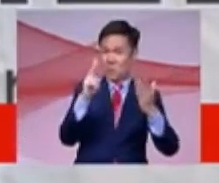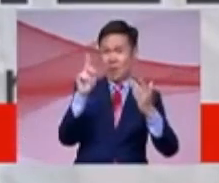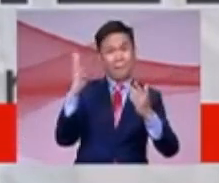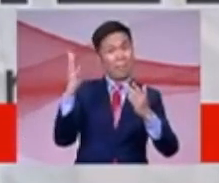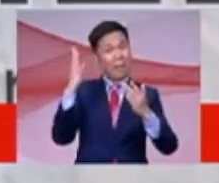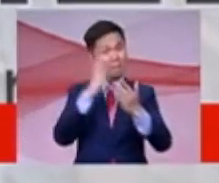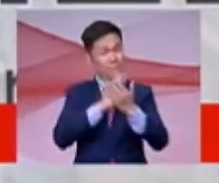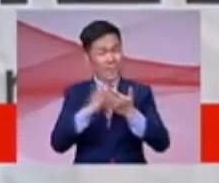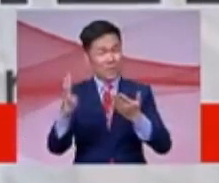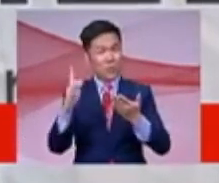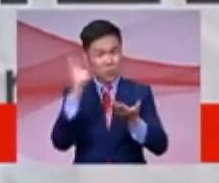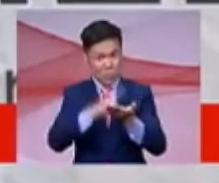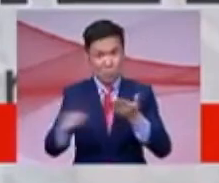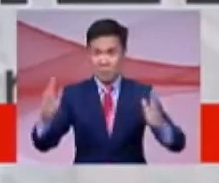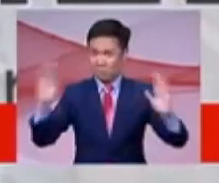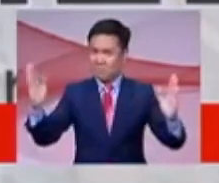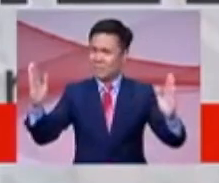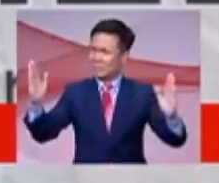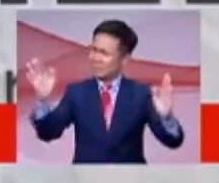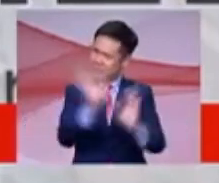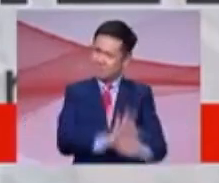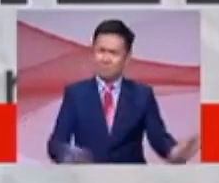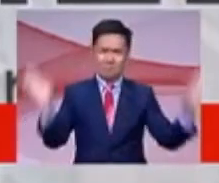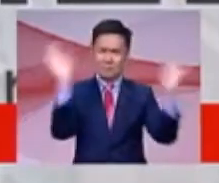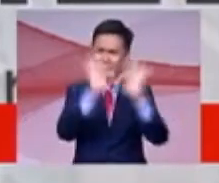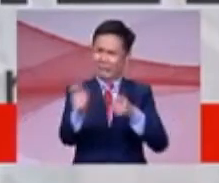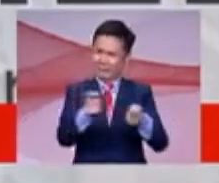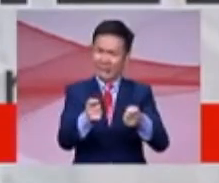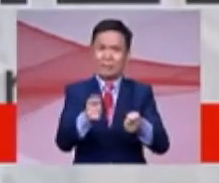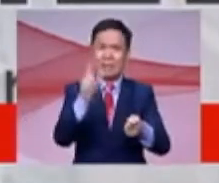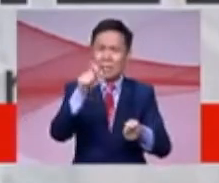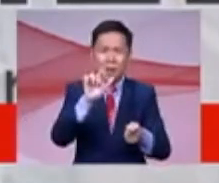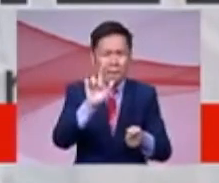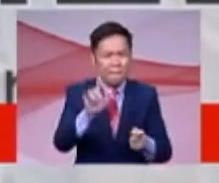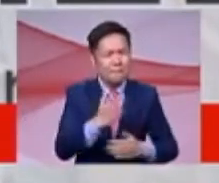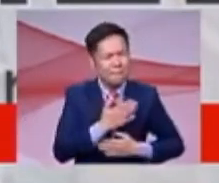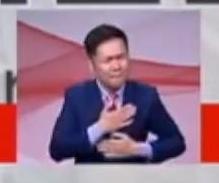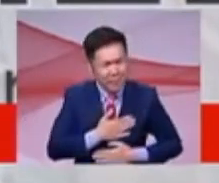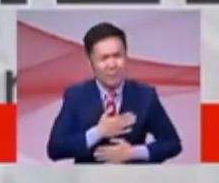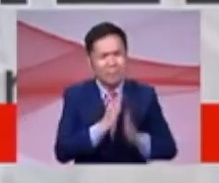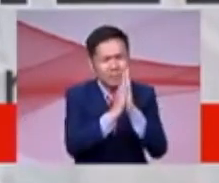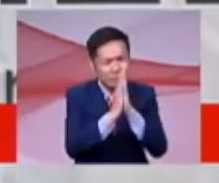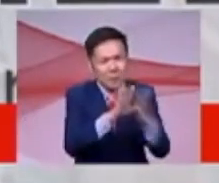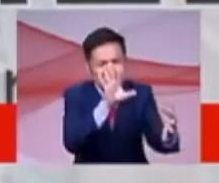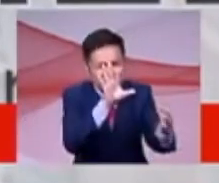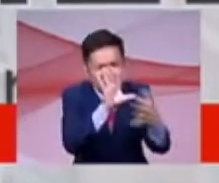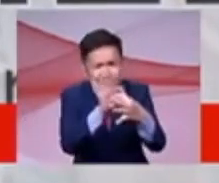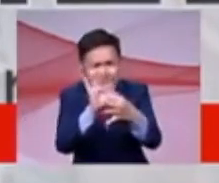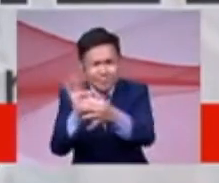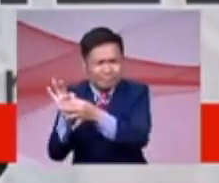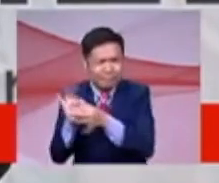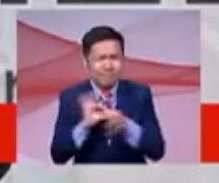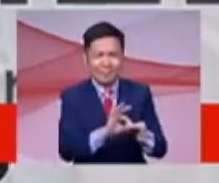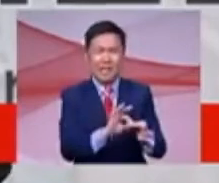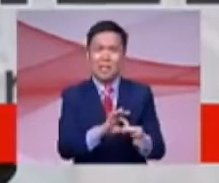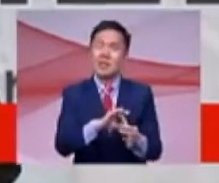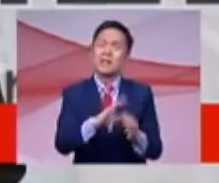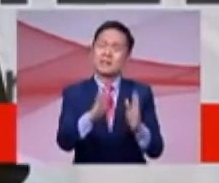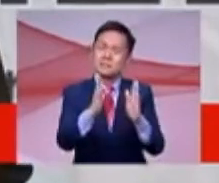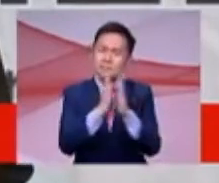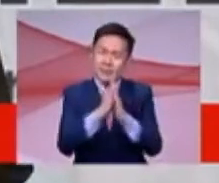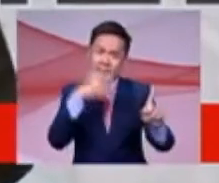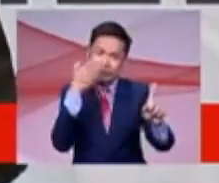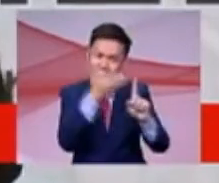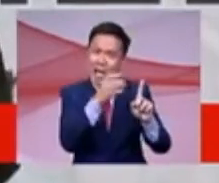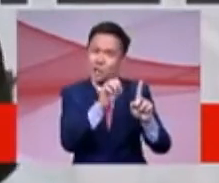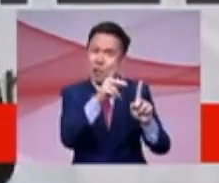for us to contain the infection. We cannot succeed without the collaboration of the people and the rakyat. So we all have to comply with the